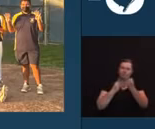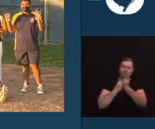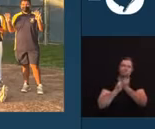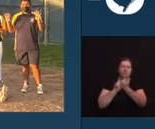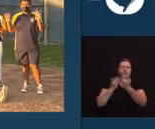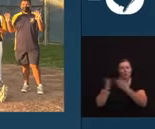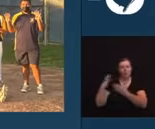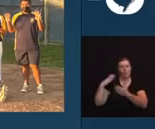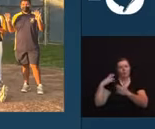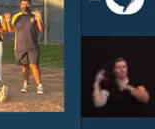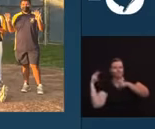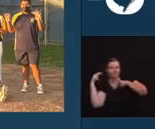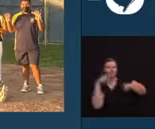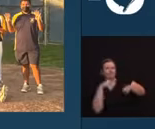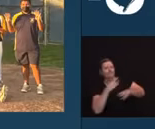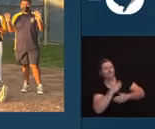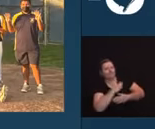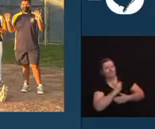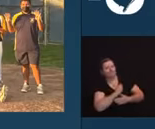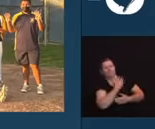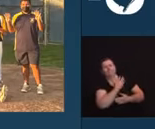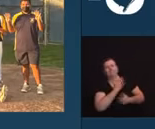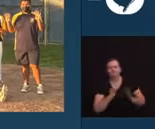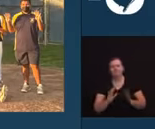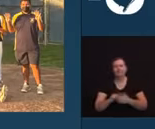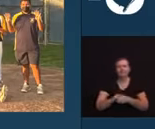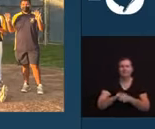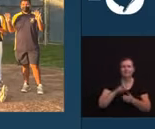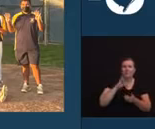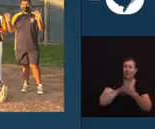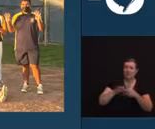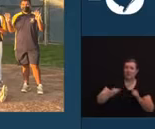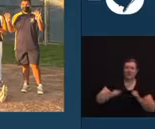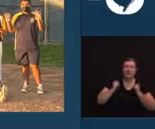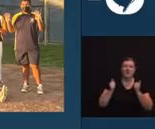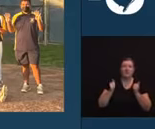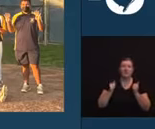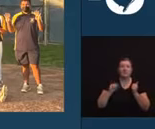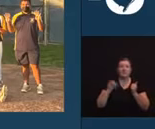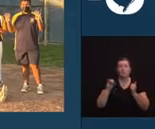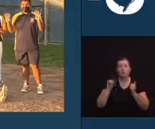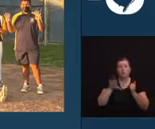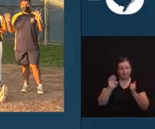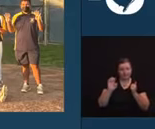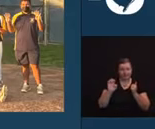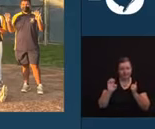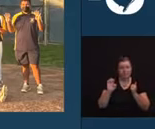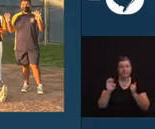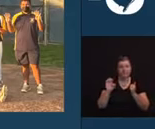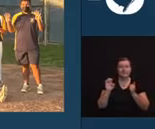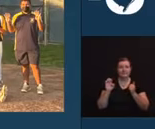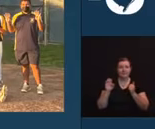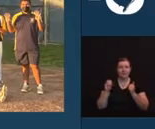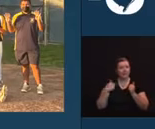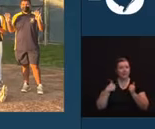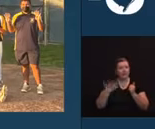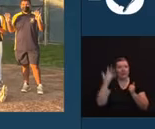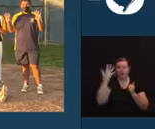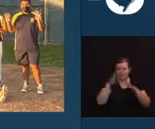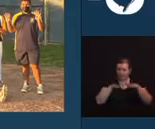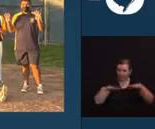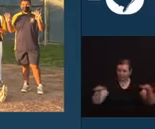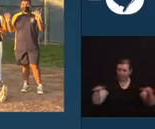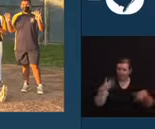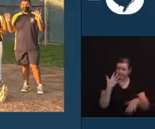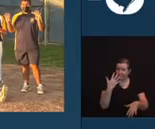Joyce, with whom I had the great honor of speaking, and his 5 children, Jassidy, Andrew, Nikki, Brandon, with whom I had also the honor of